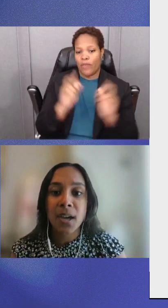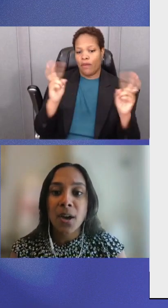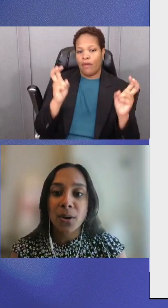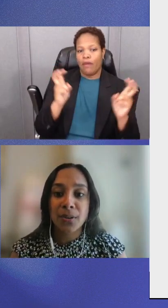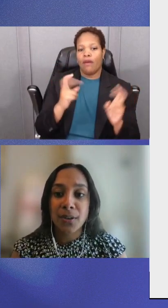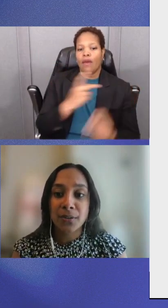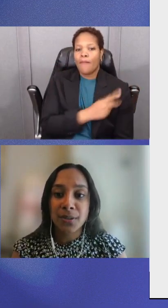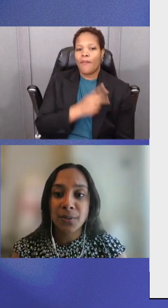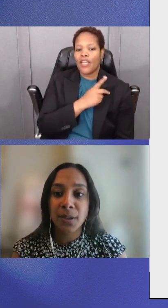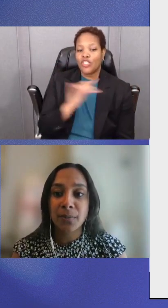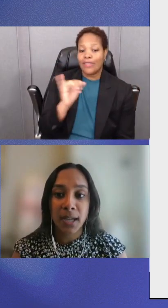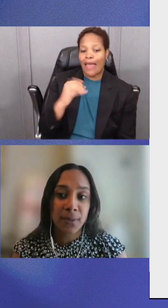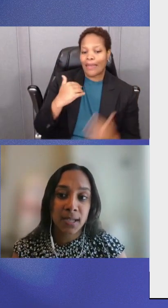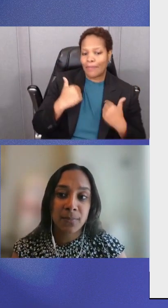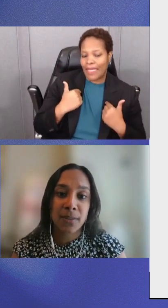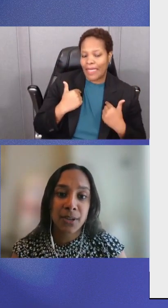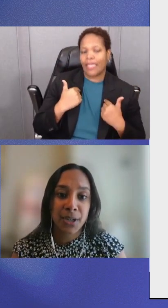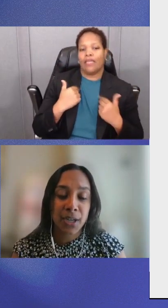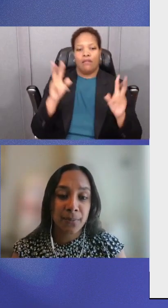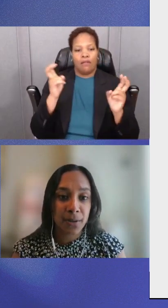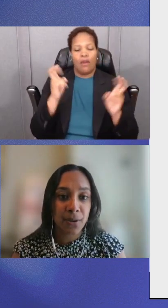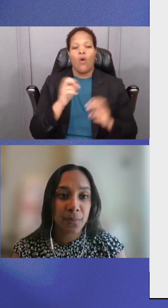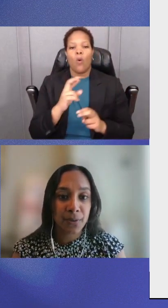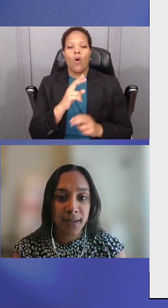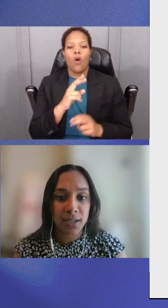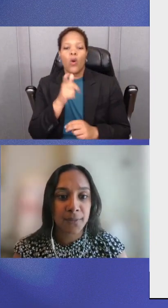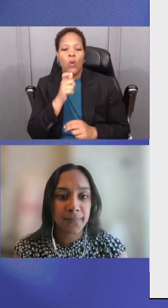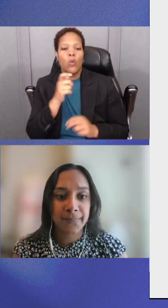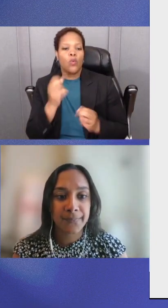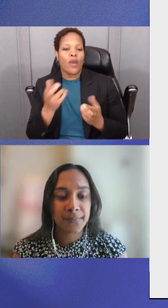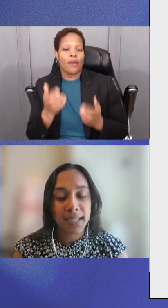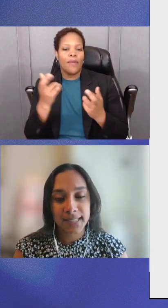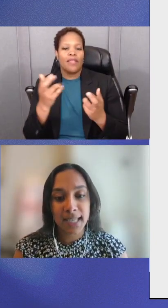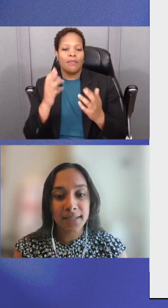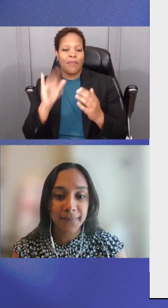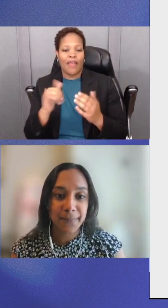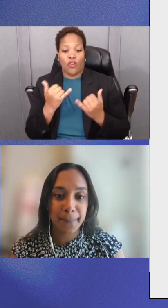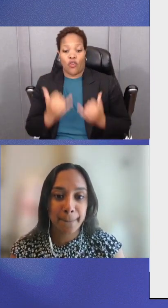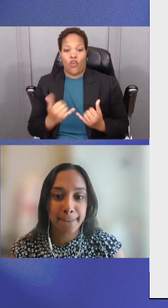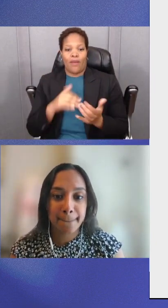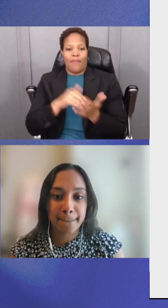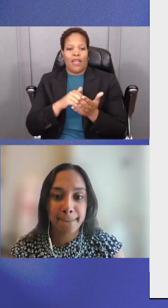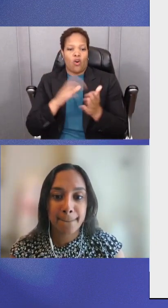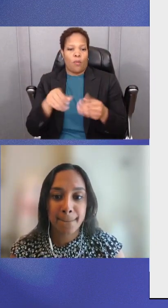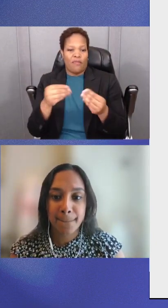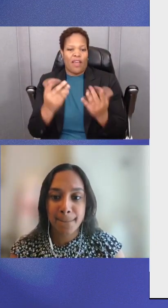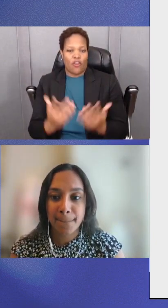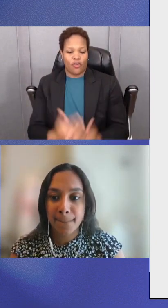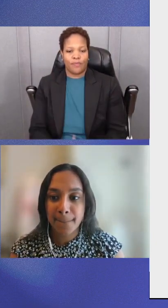quote, or those who were recommended by their current medical provider. Next slide.